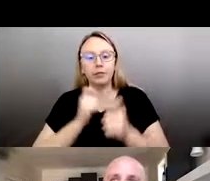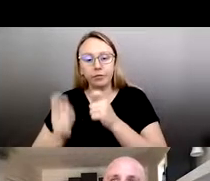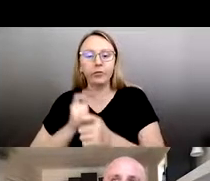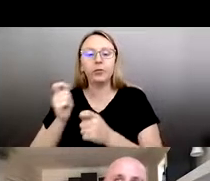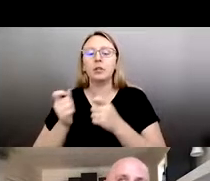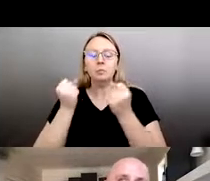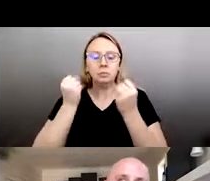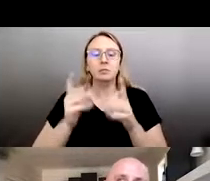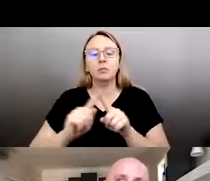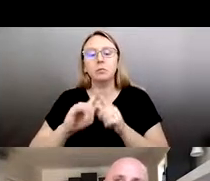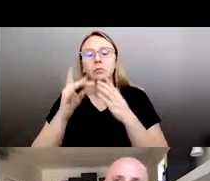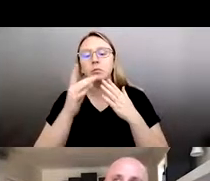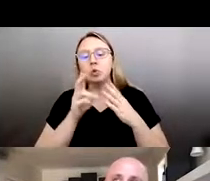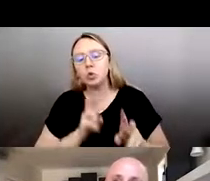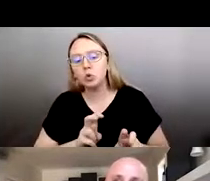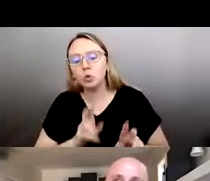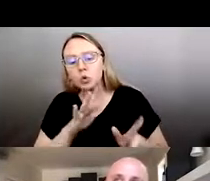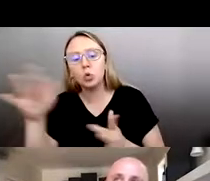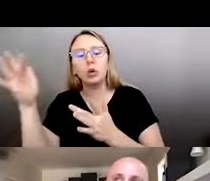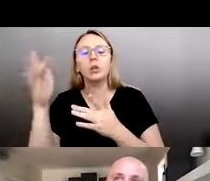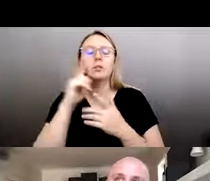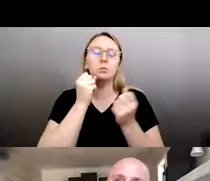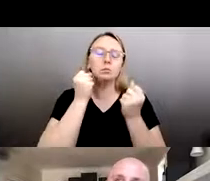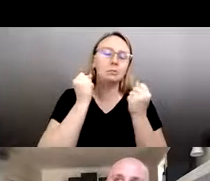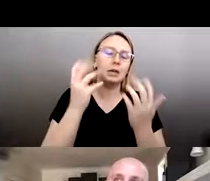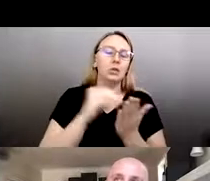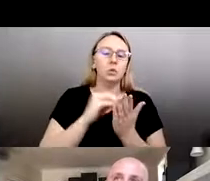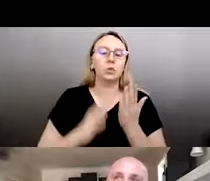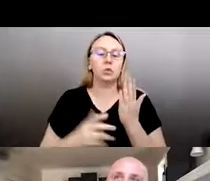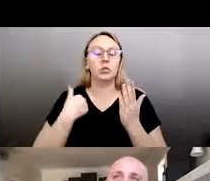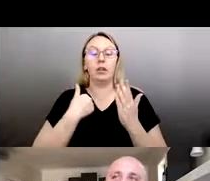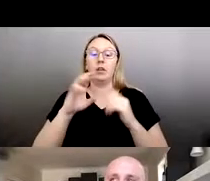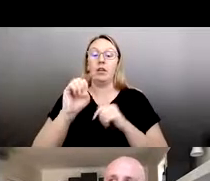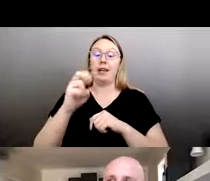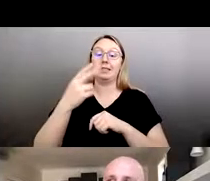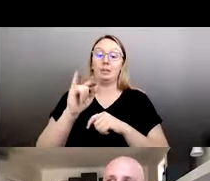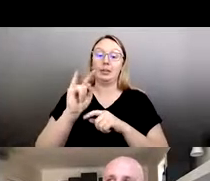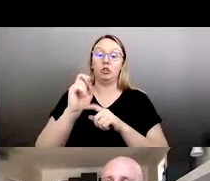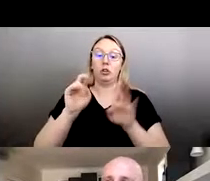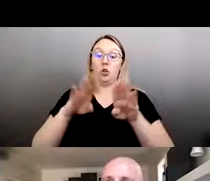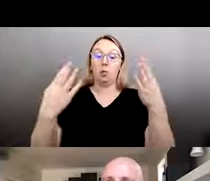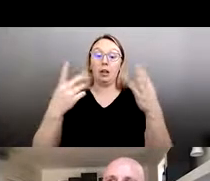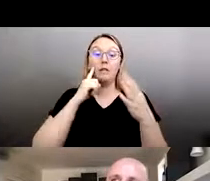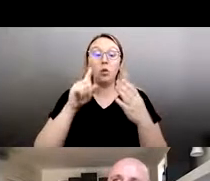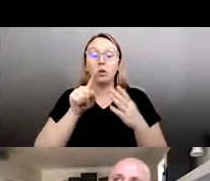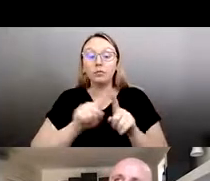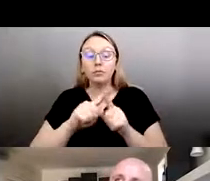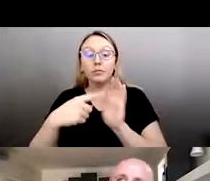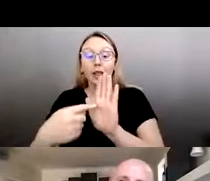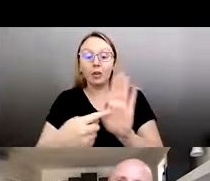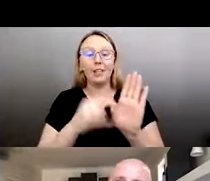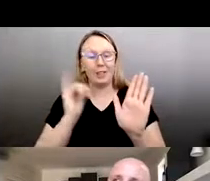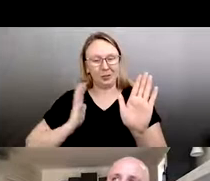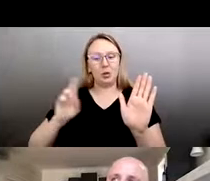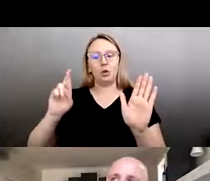students. Students have had exhibition openings in our front gallery space, which used to be Roger's studio. They have shot films